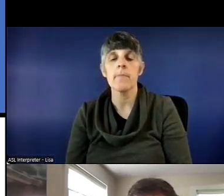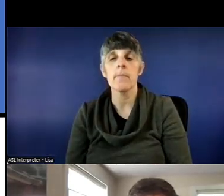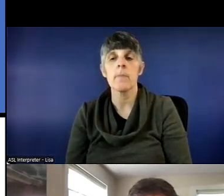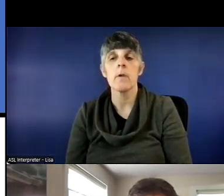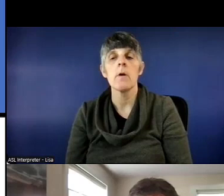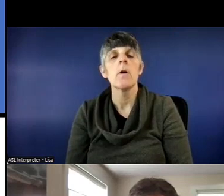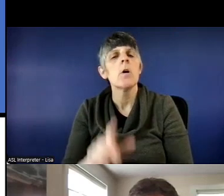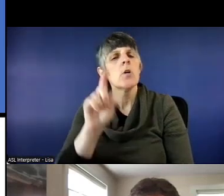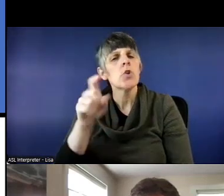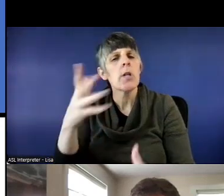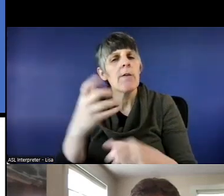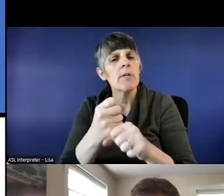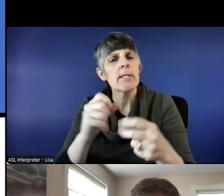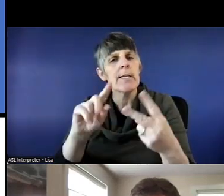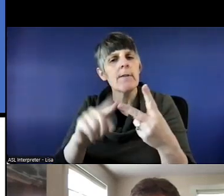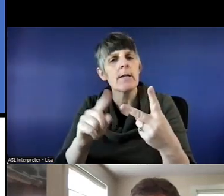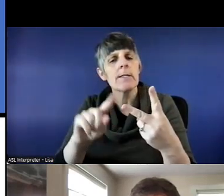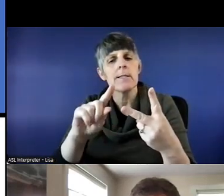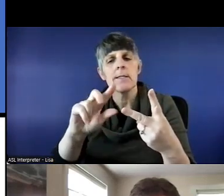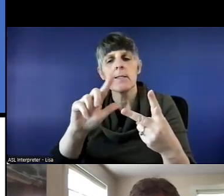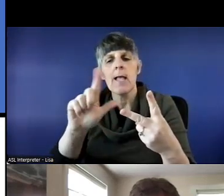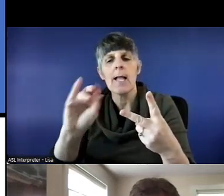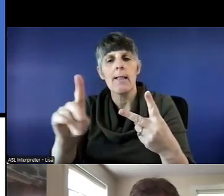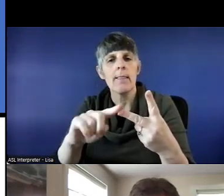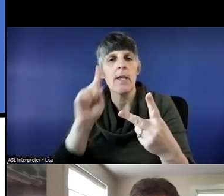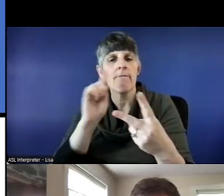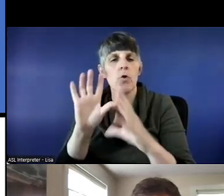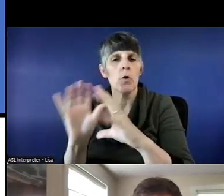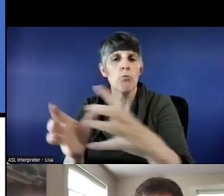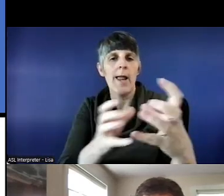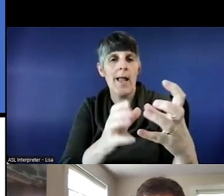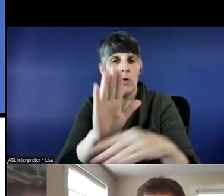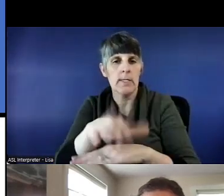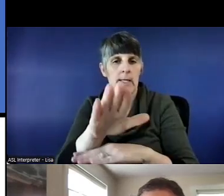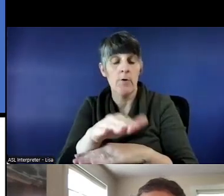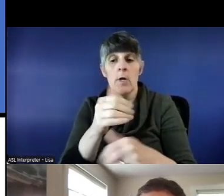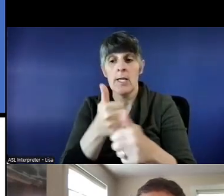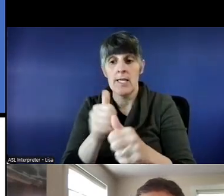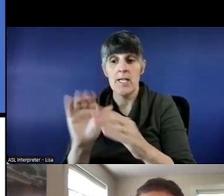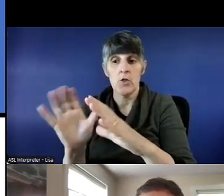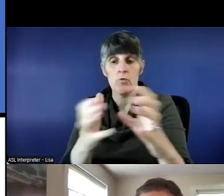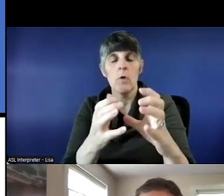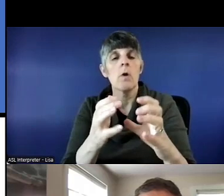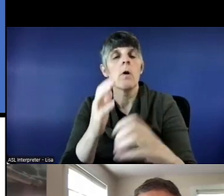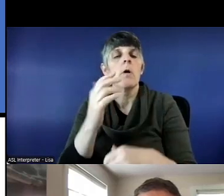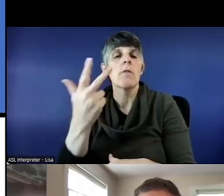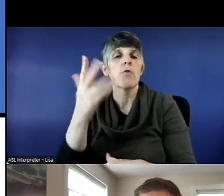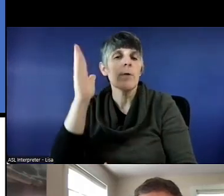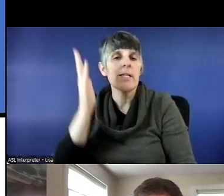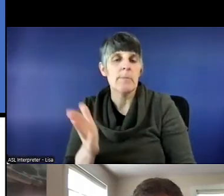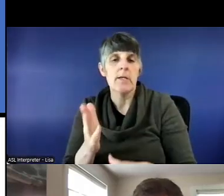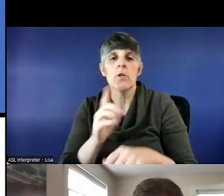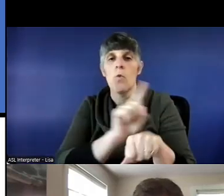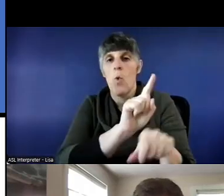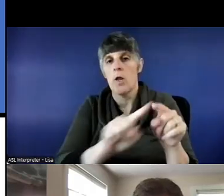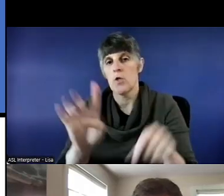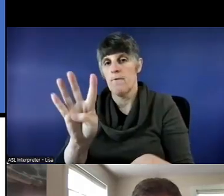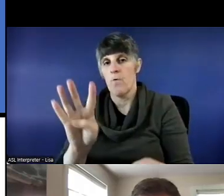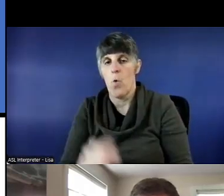You should have received a second Zoom link for your breakout room. Each breakout room will have 3 speakers and runs from 1 to 4